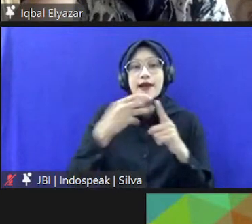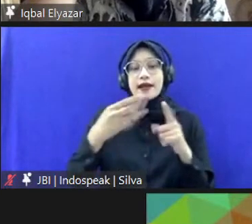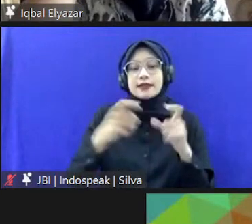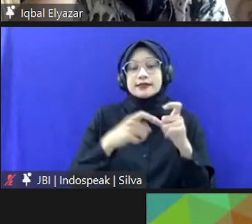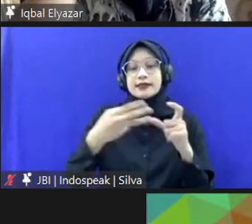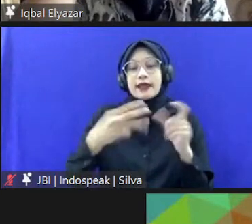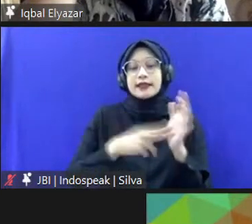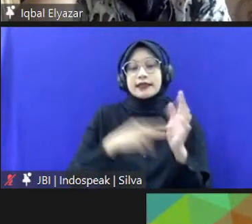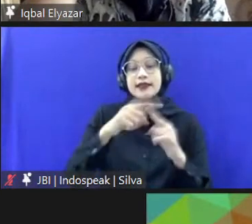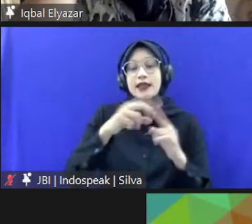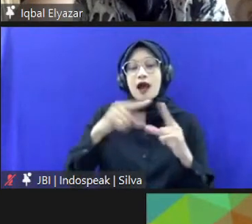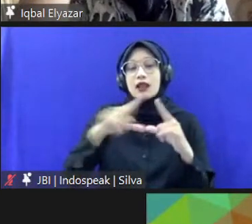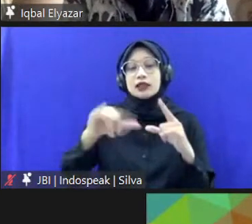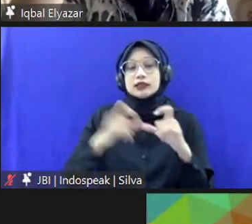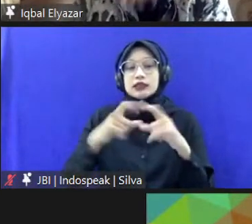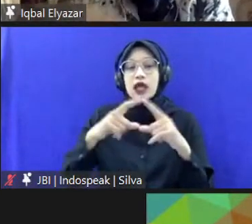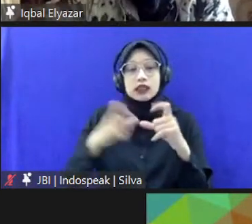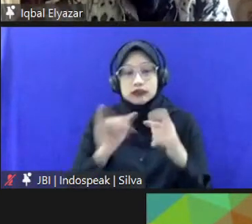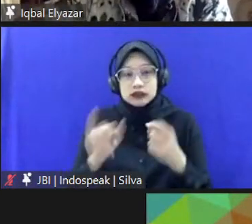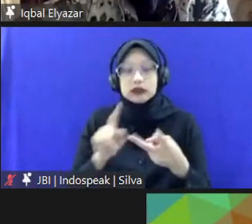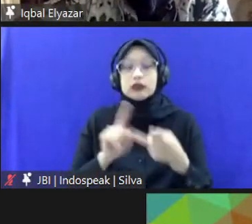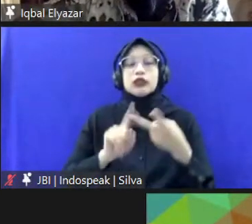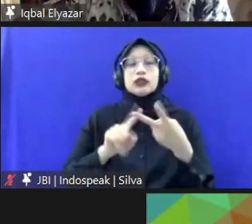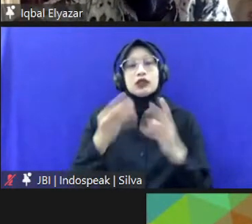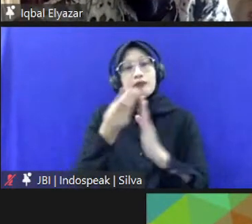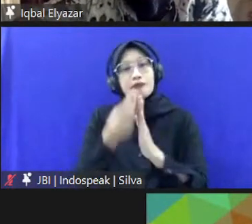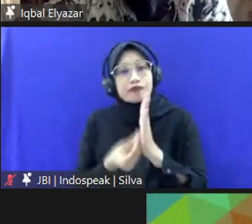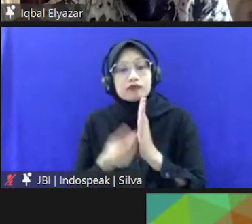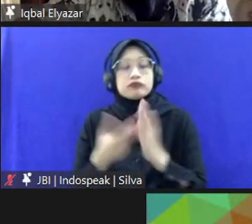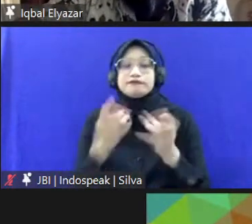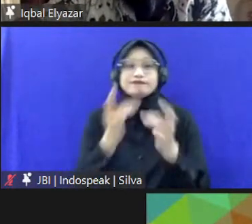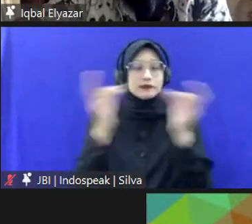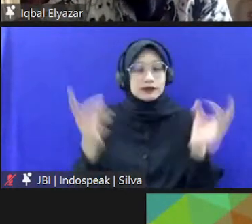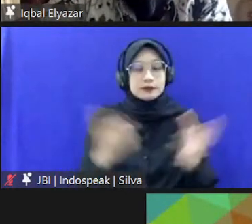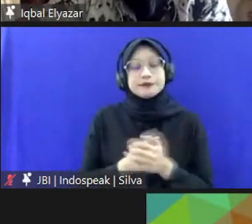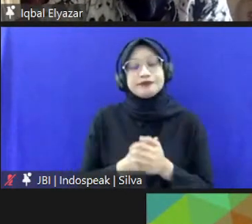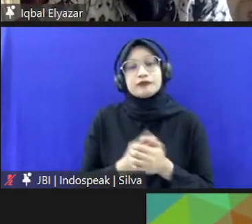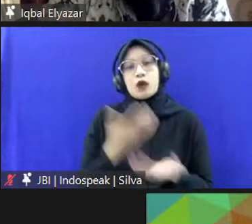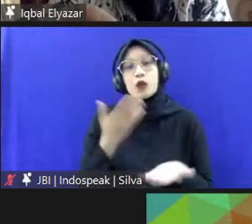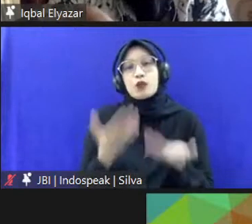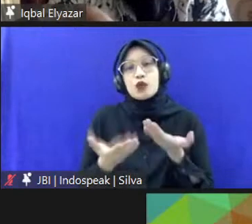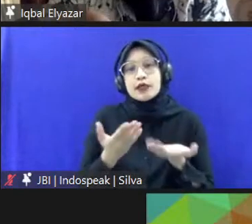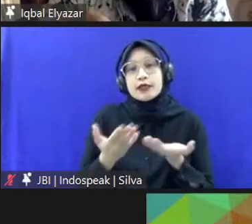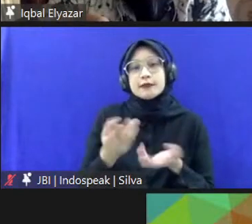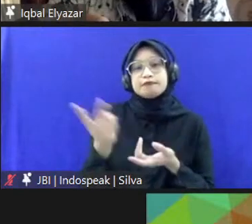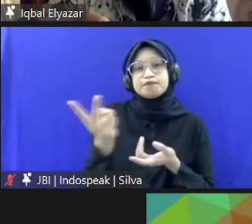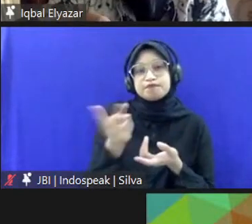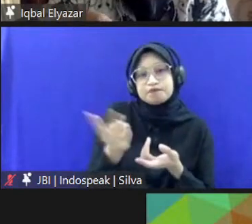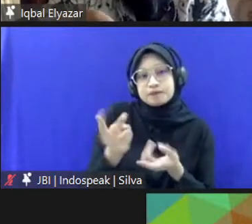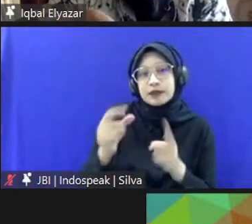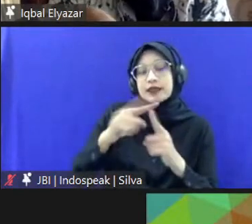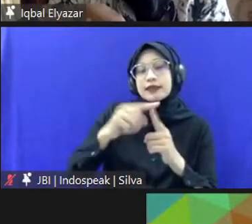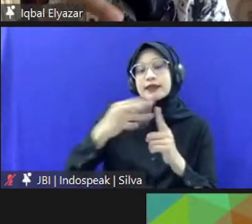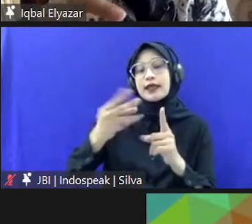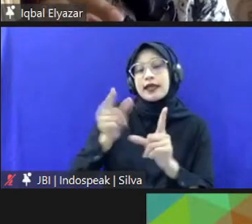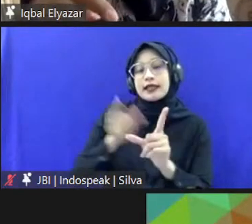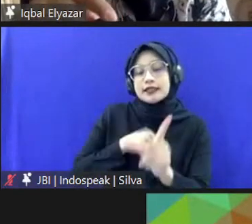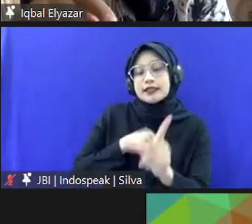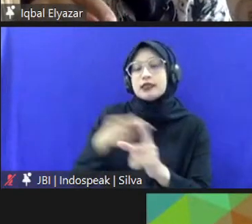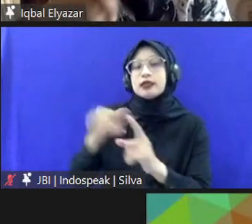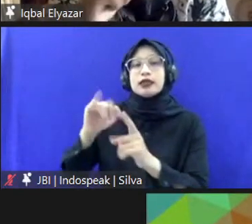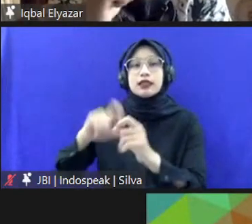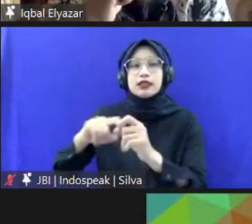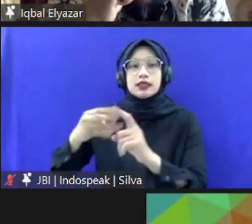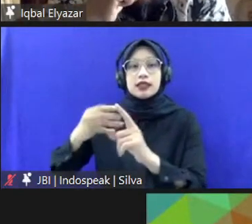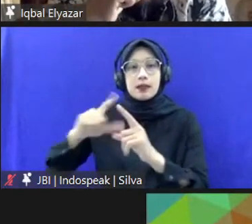question is, perhaps can you share with us, both of you, Pak Terry and Pak Iqbal, is there